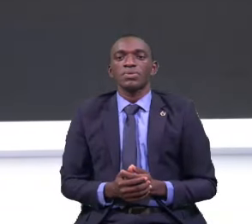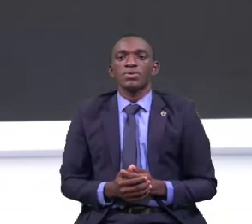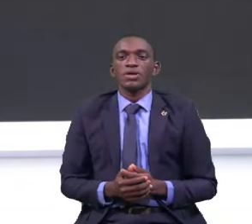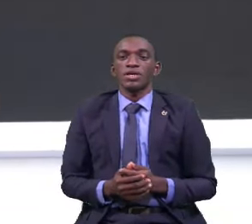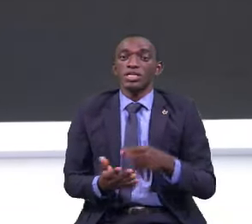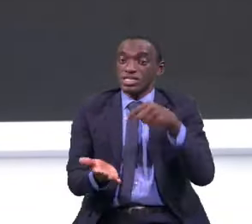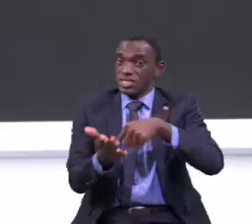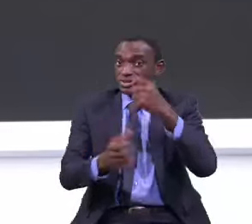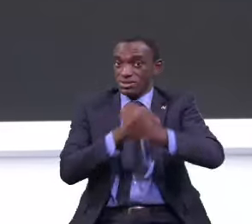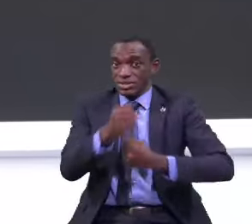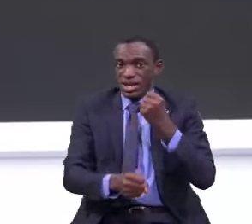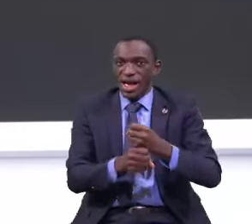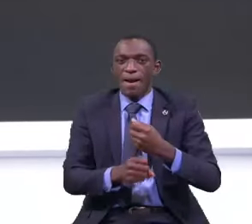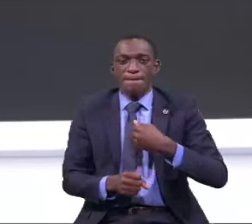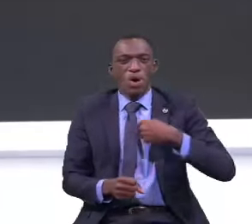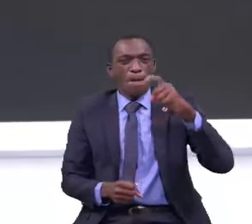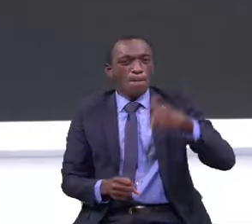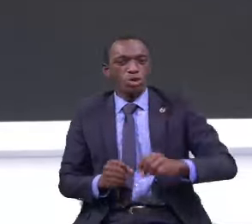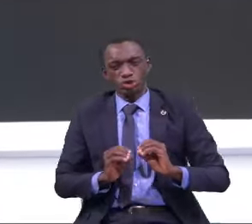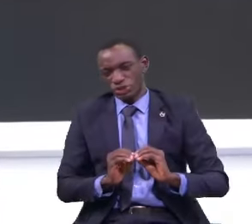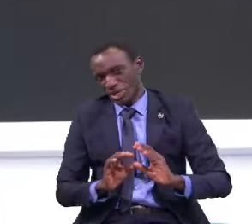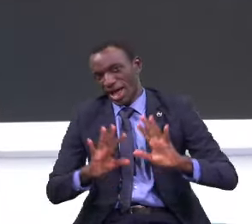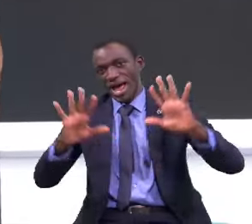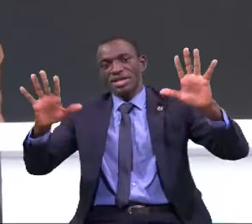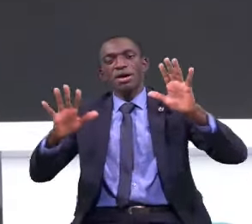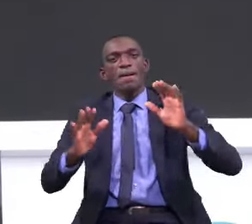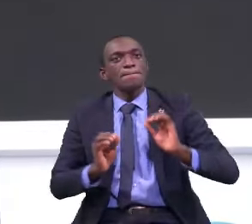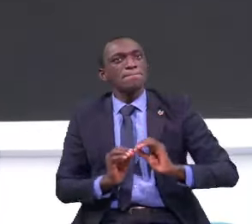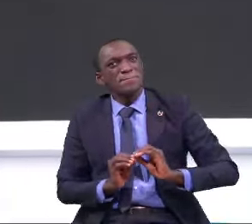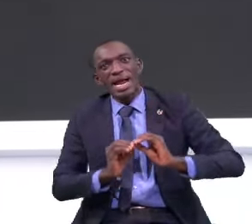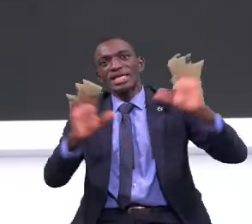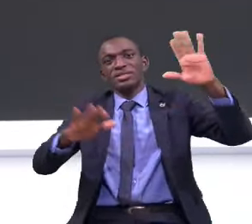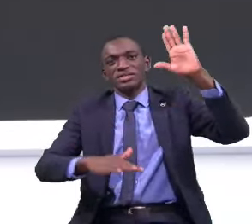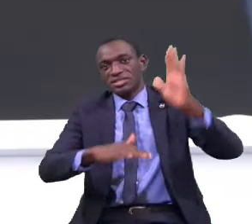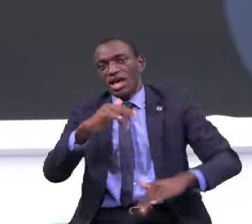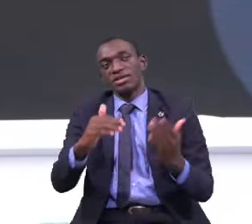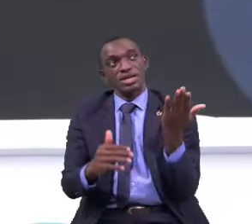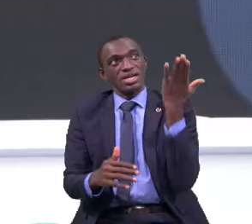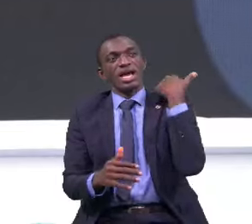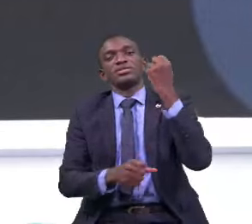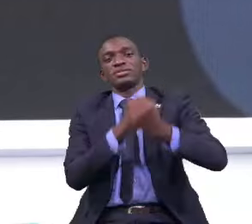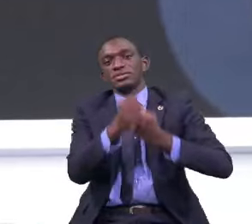This year, I must shine brighter than I did last year.